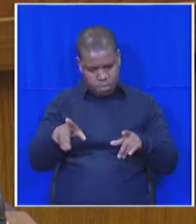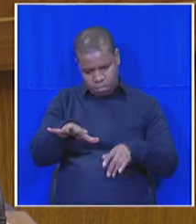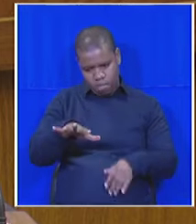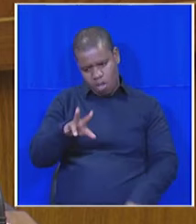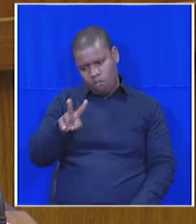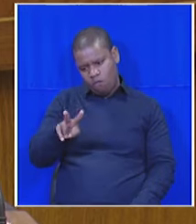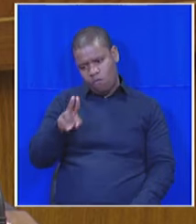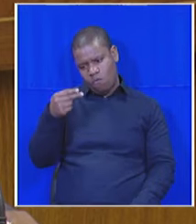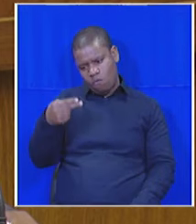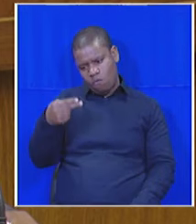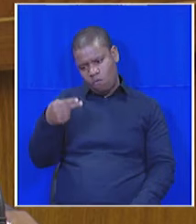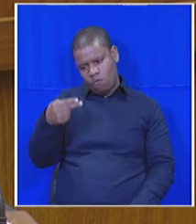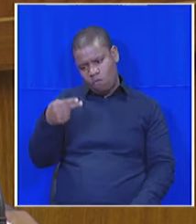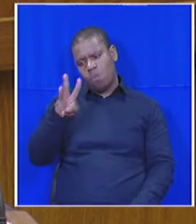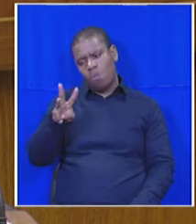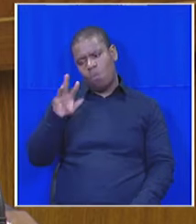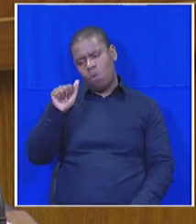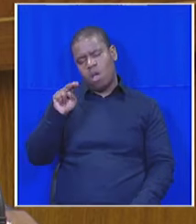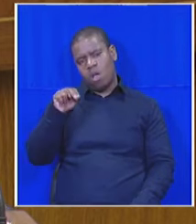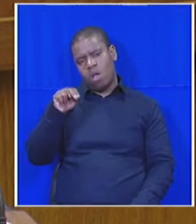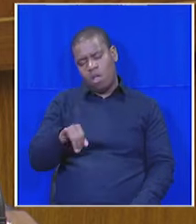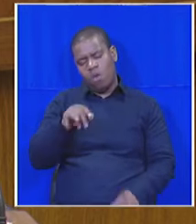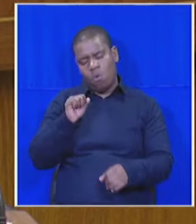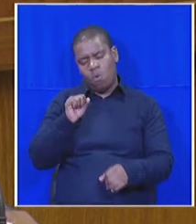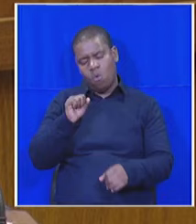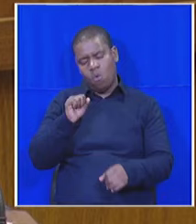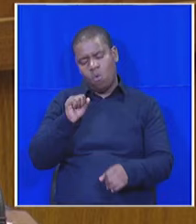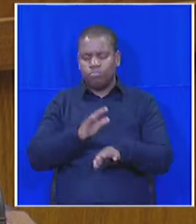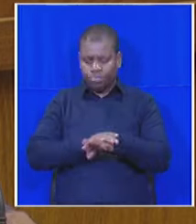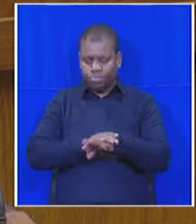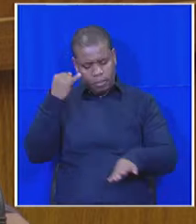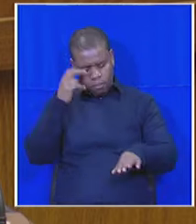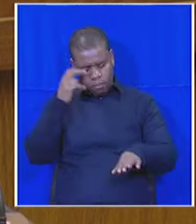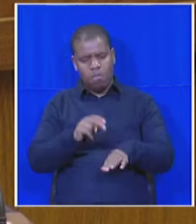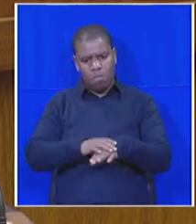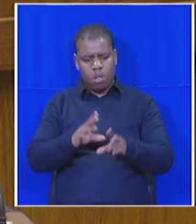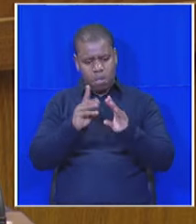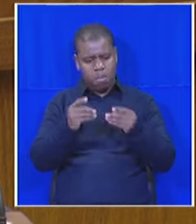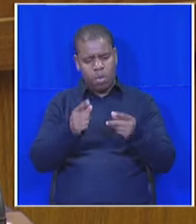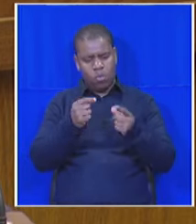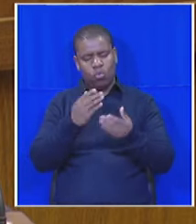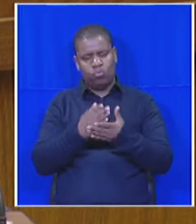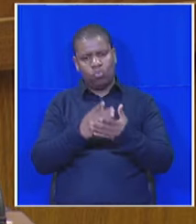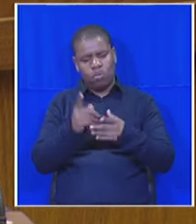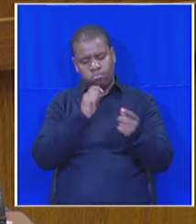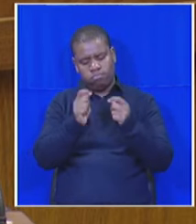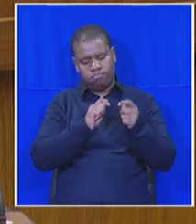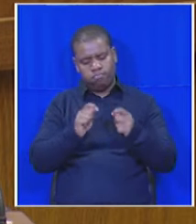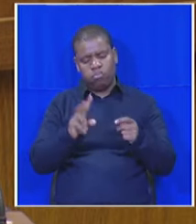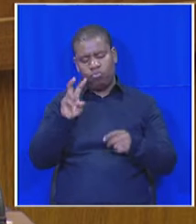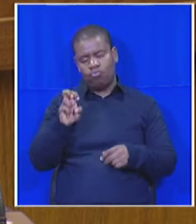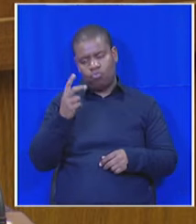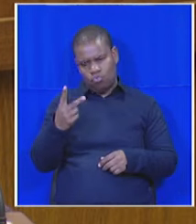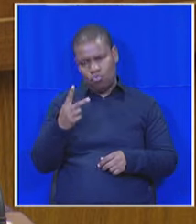Vuwani, point us in one direction, and that is the urgent and absolute need for the department to begin to think seriously on two